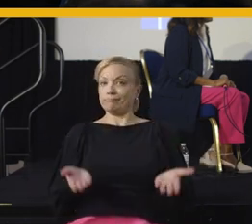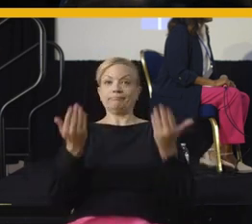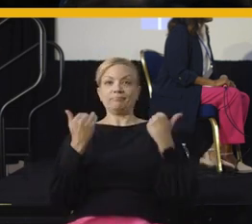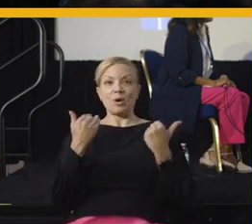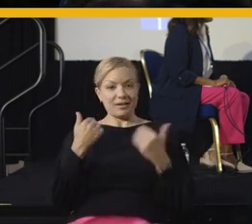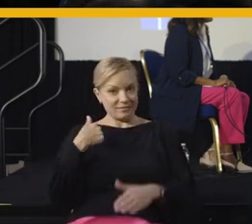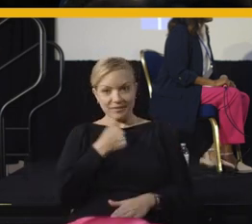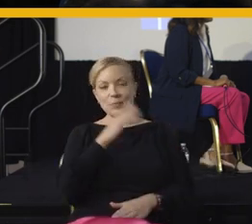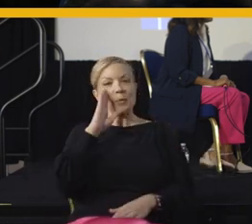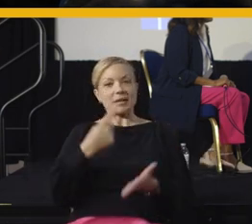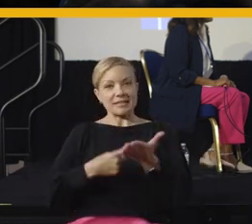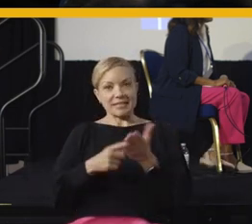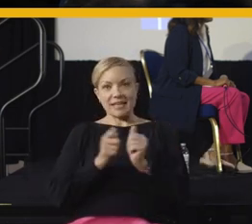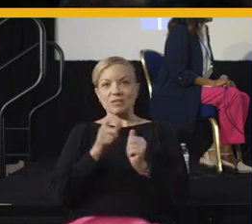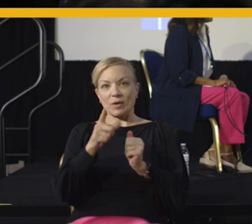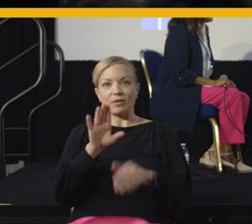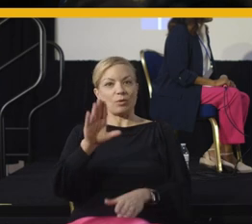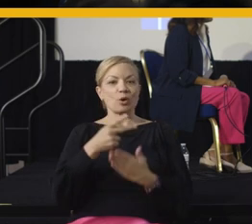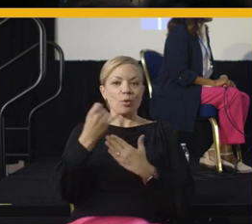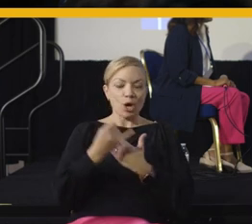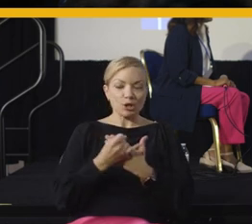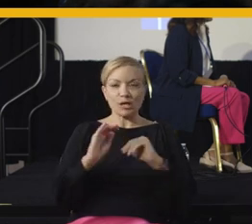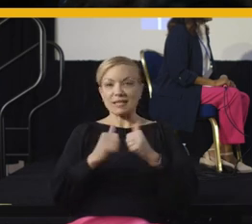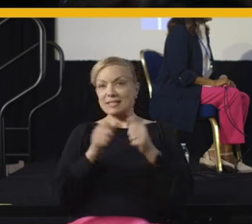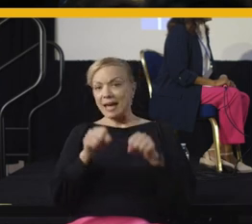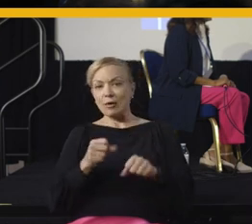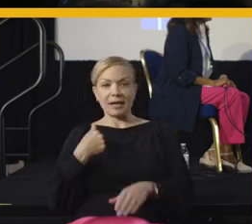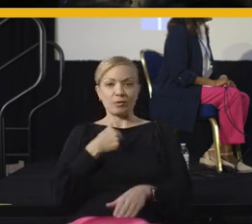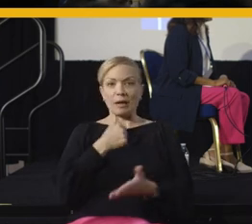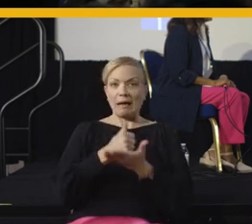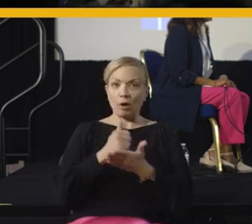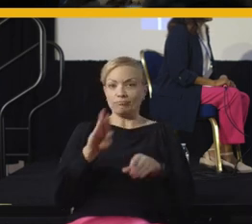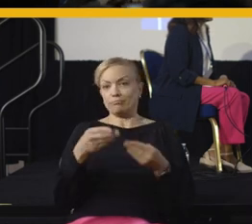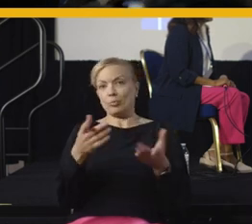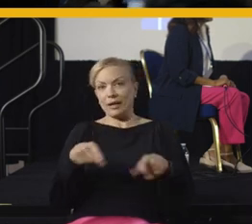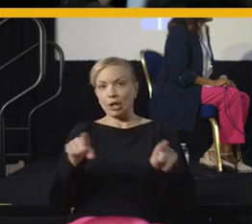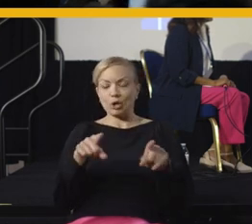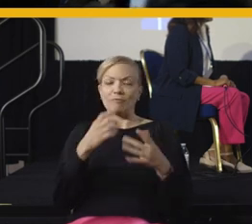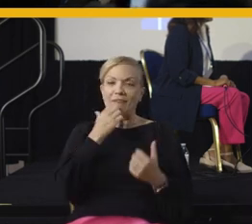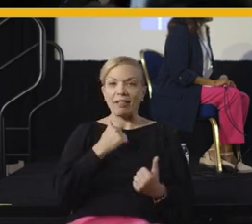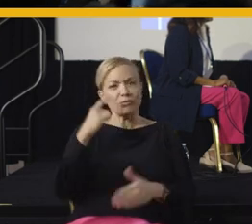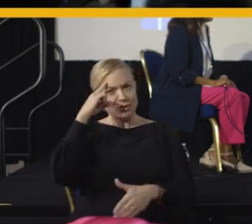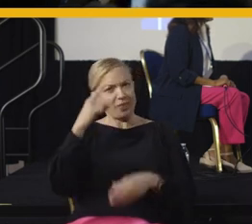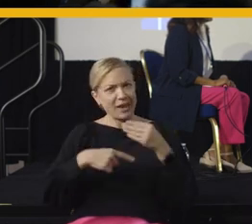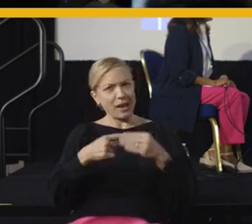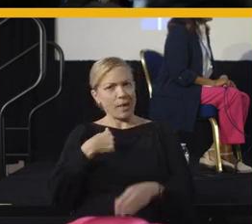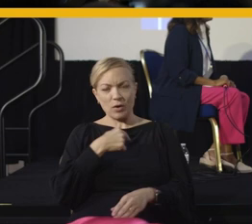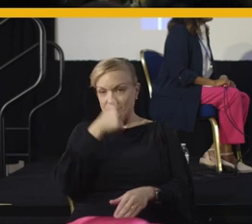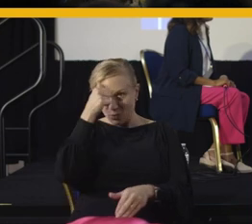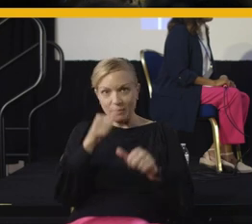projects and see if there's an alignment in a way that we can bring value to it. So just think of us, remember